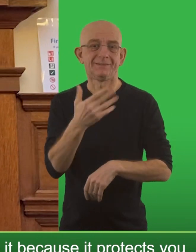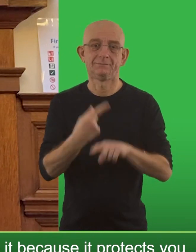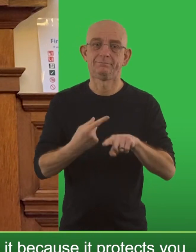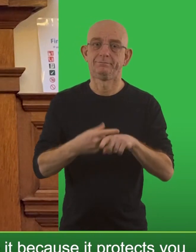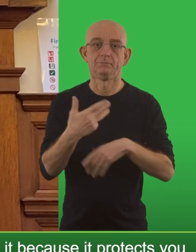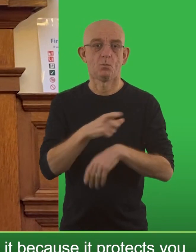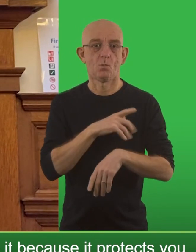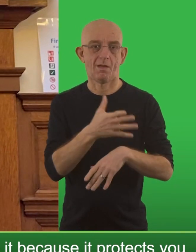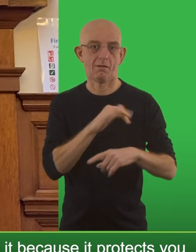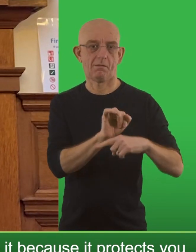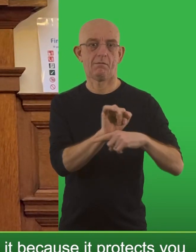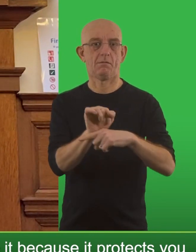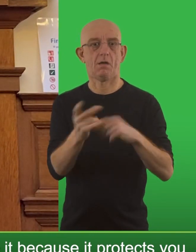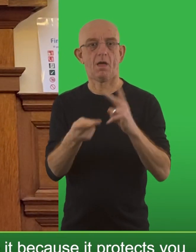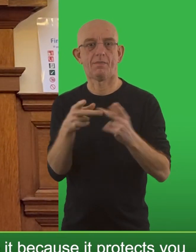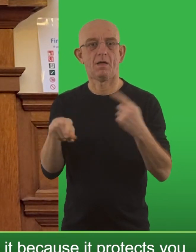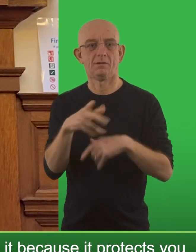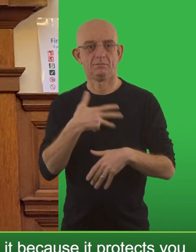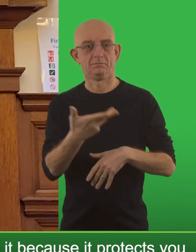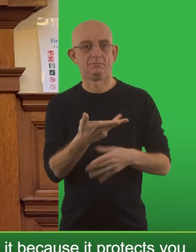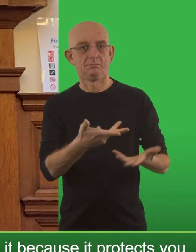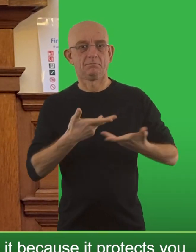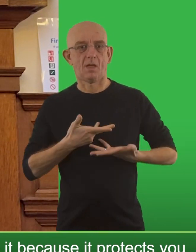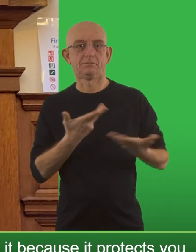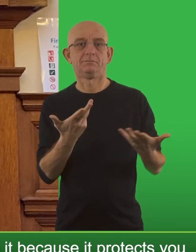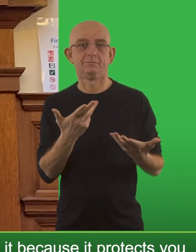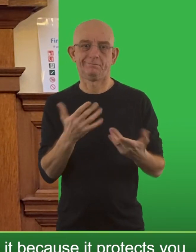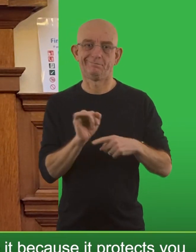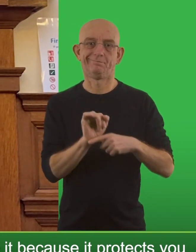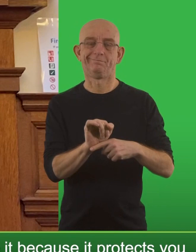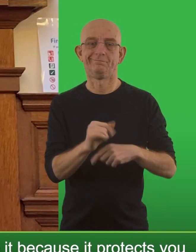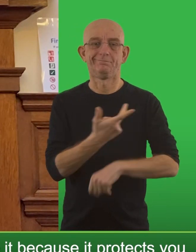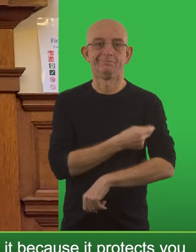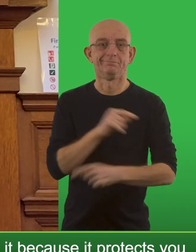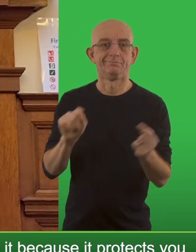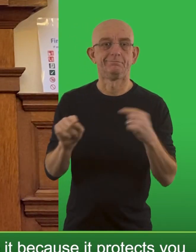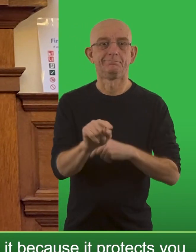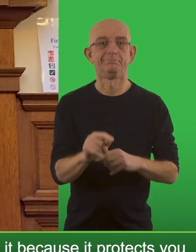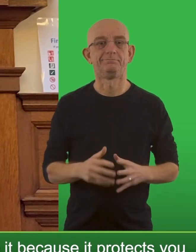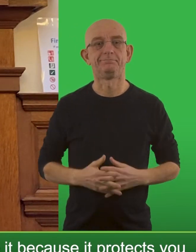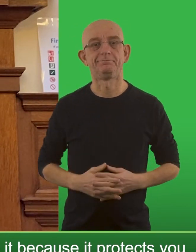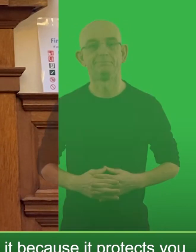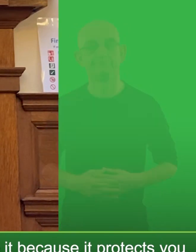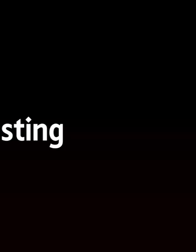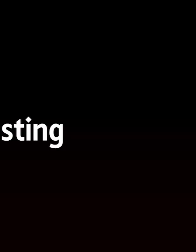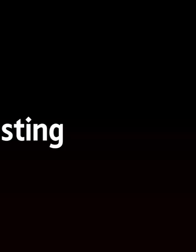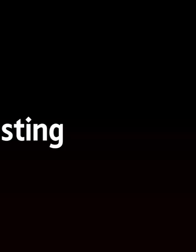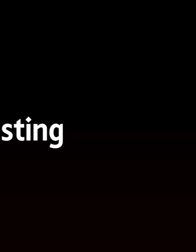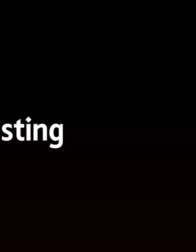a vaccine, please take it, because it protects you, but it also protects others by route of less